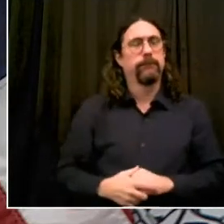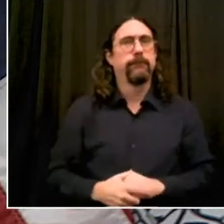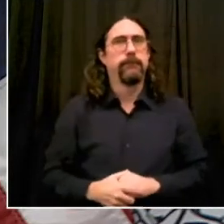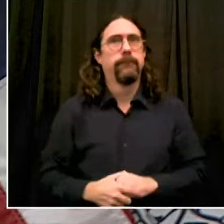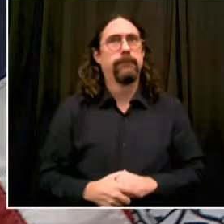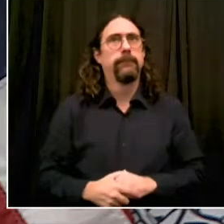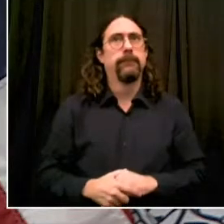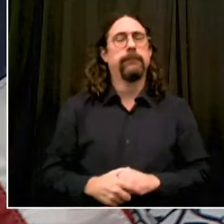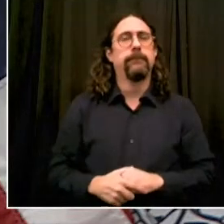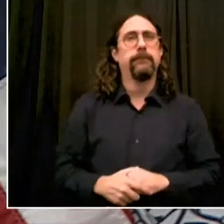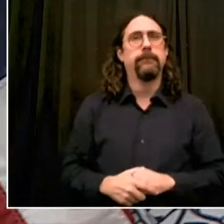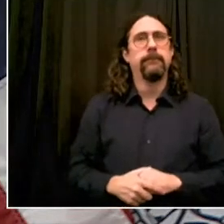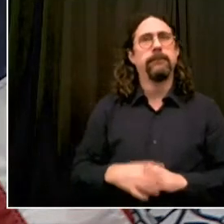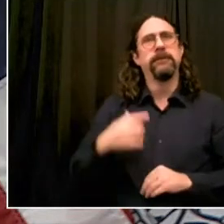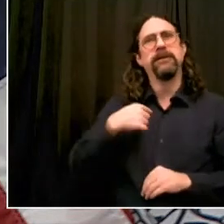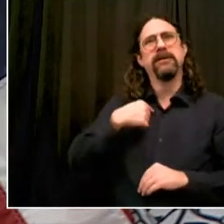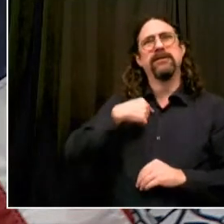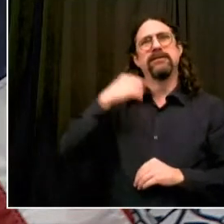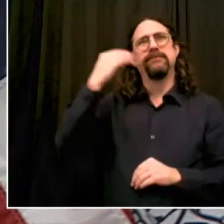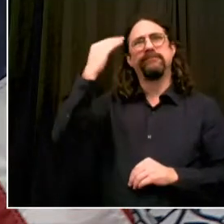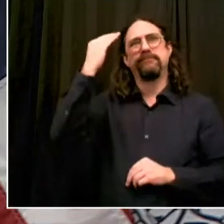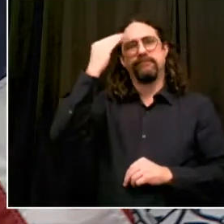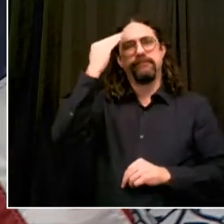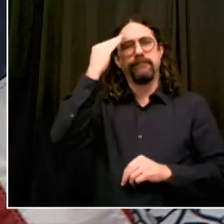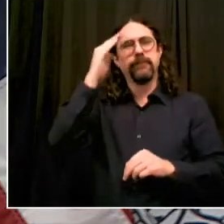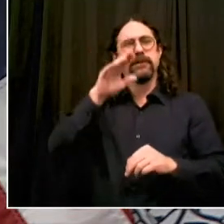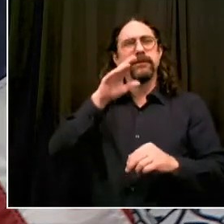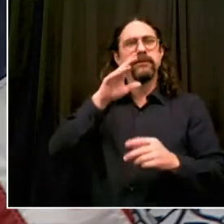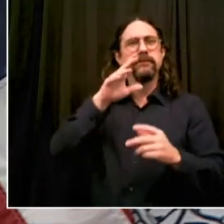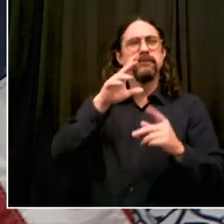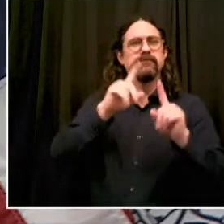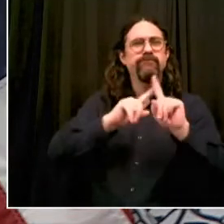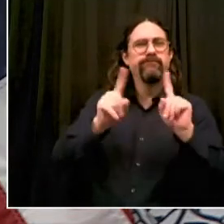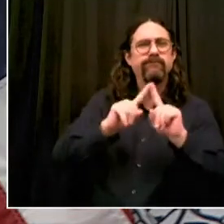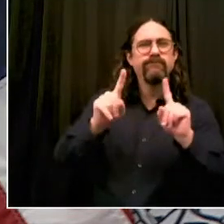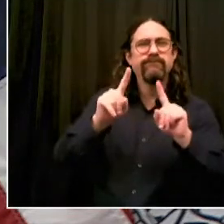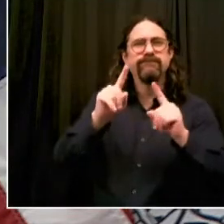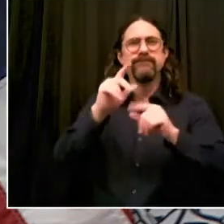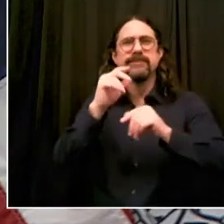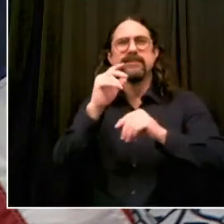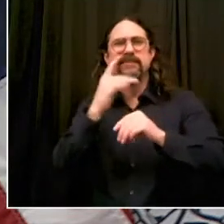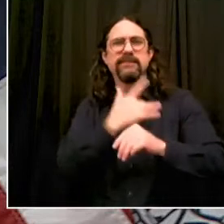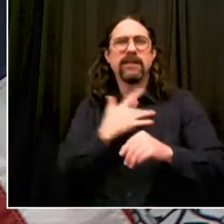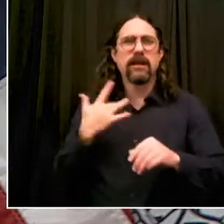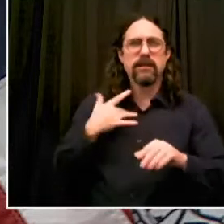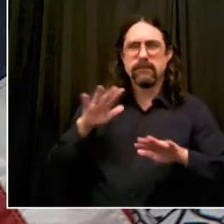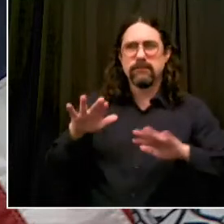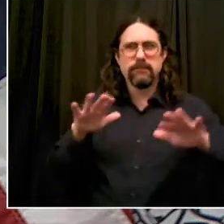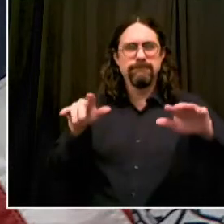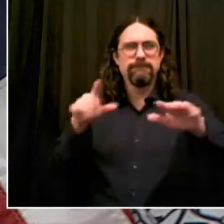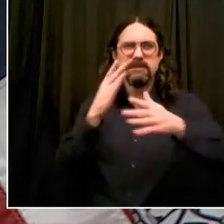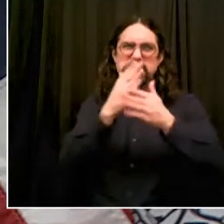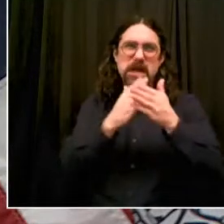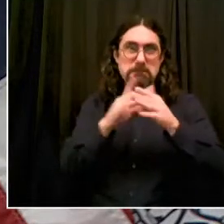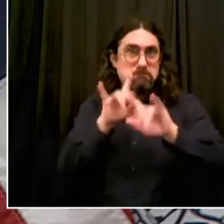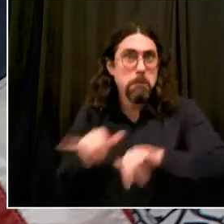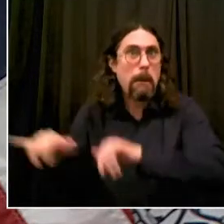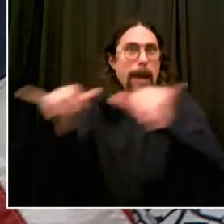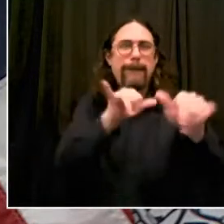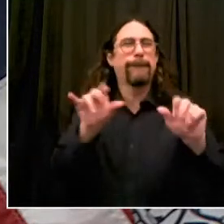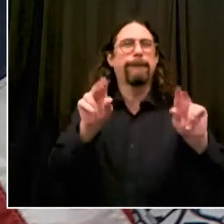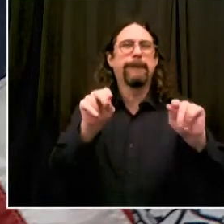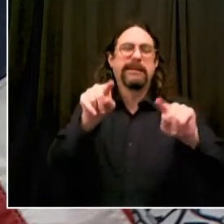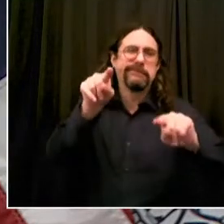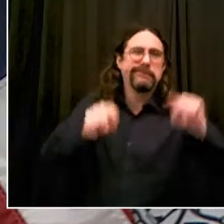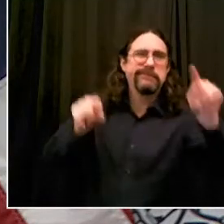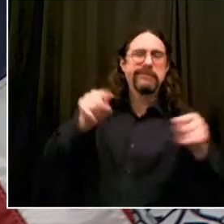want to be in person better. And for the families that are remote, the day will come when the health situation changes